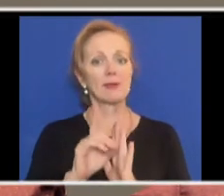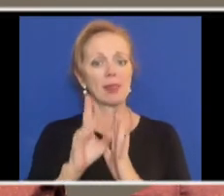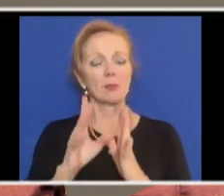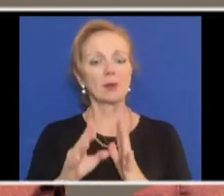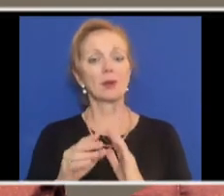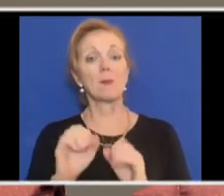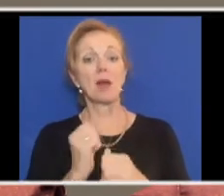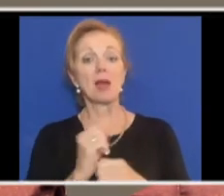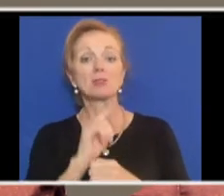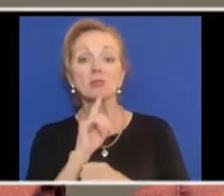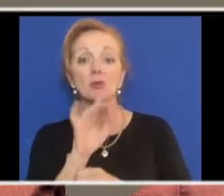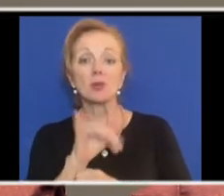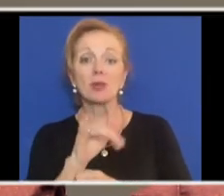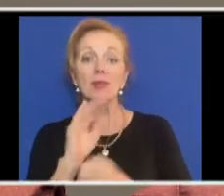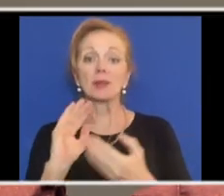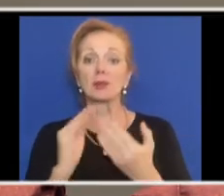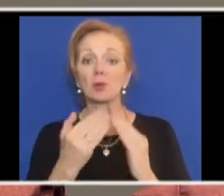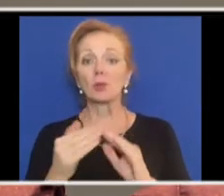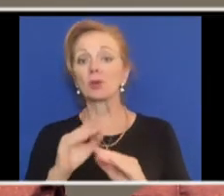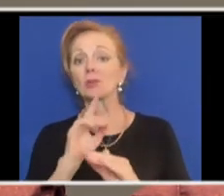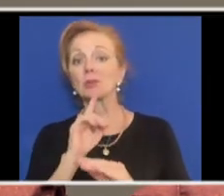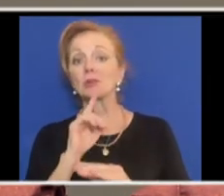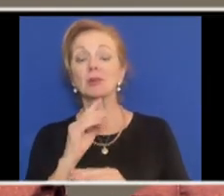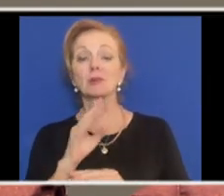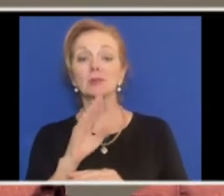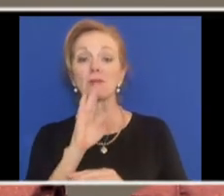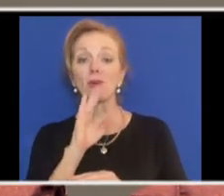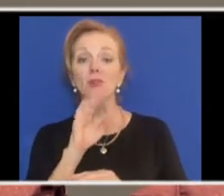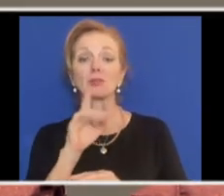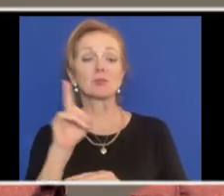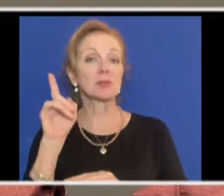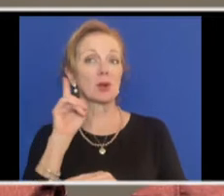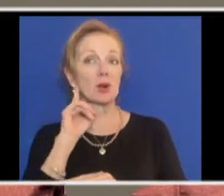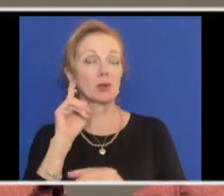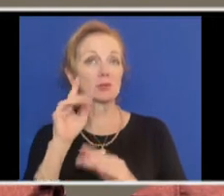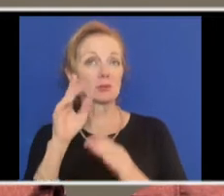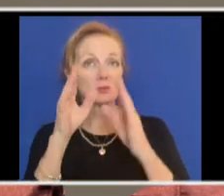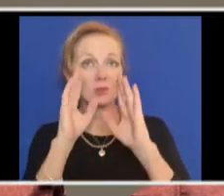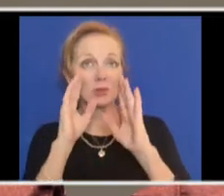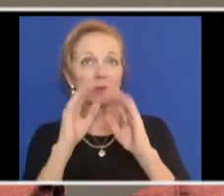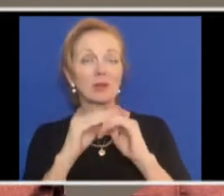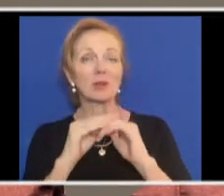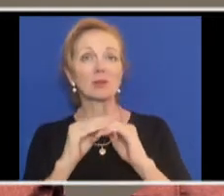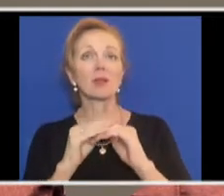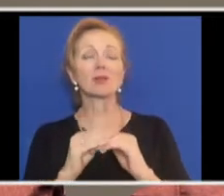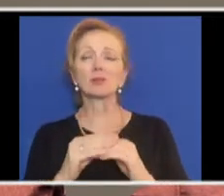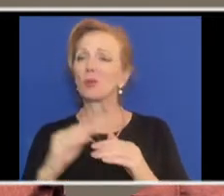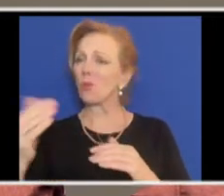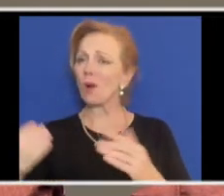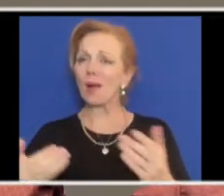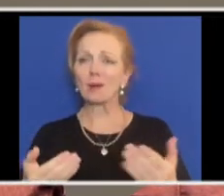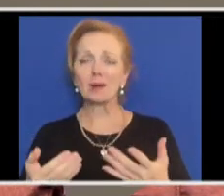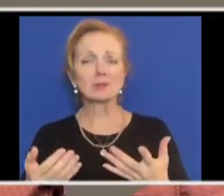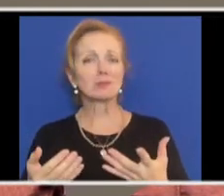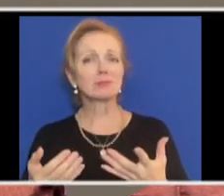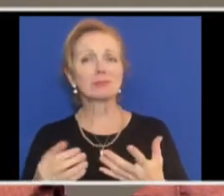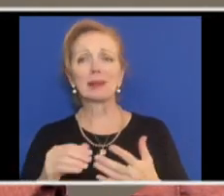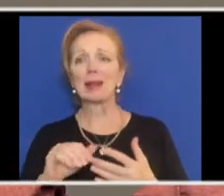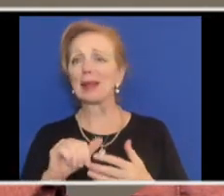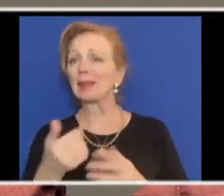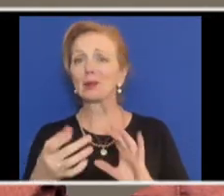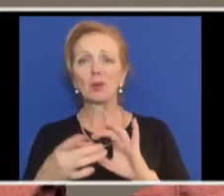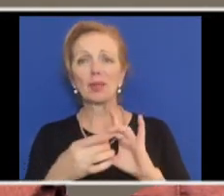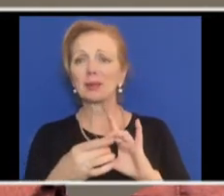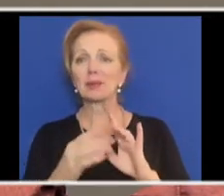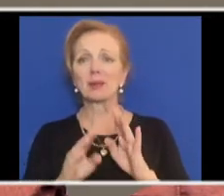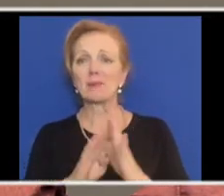that the community's voice is being heard and that you have a seat at the table and anything as it relates to development